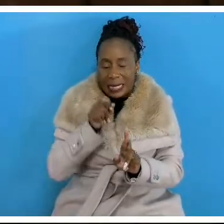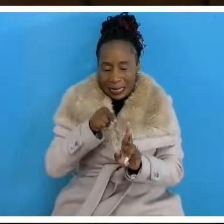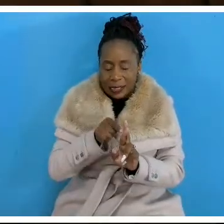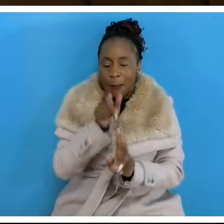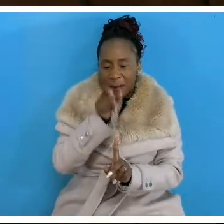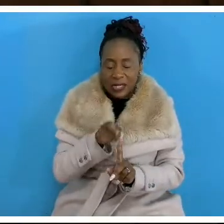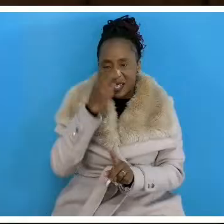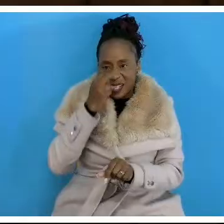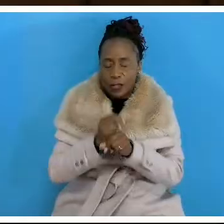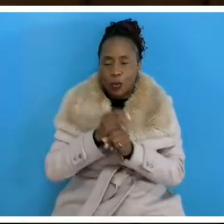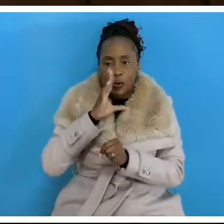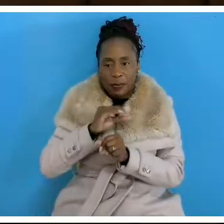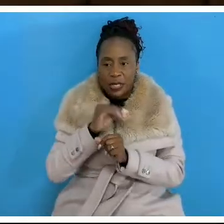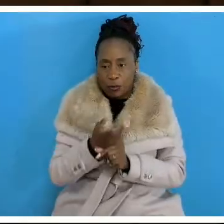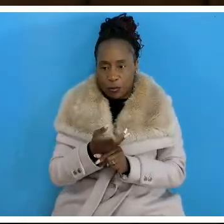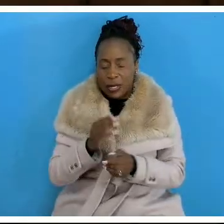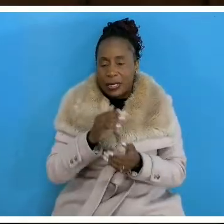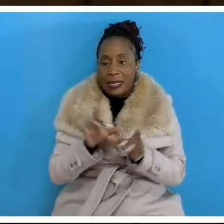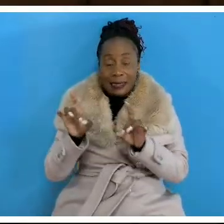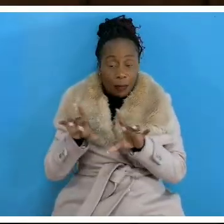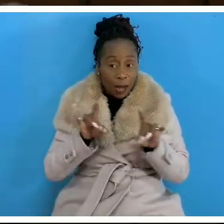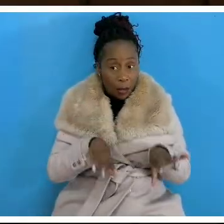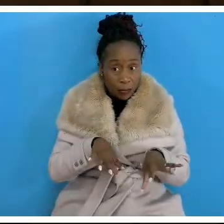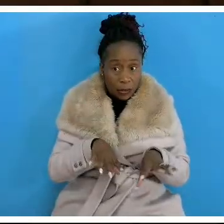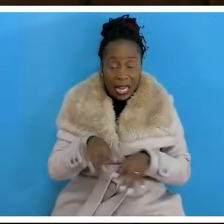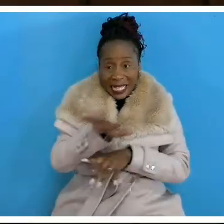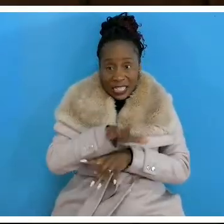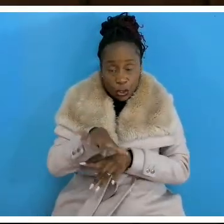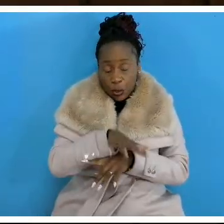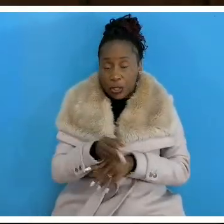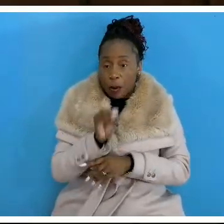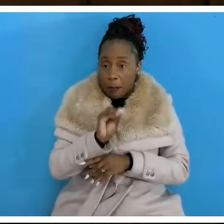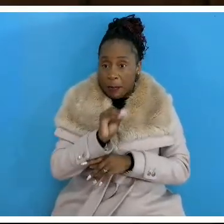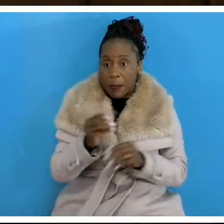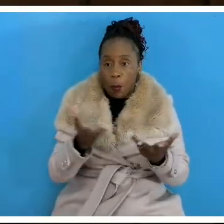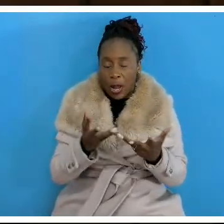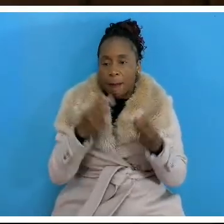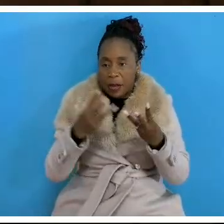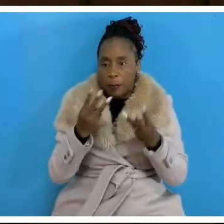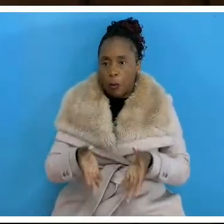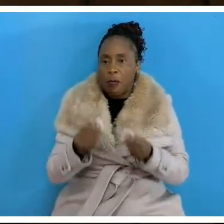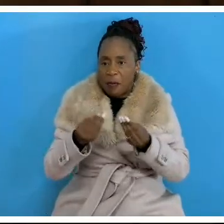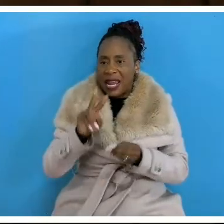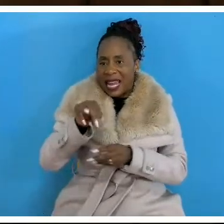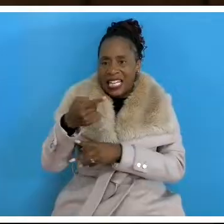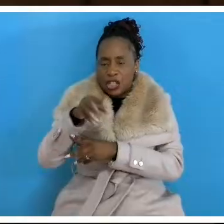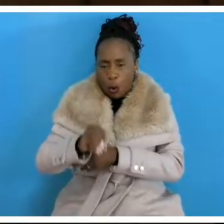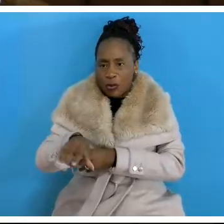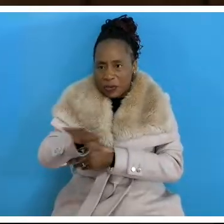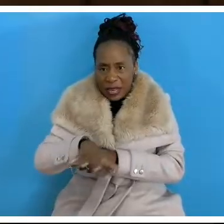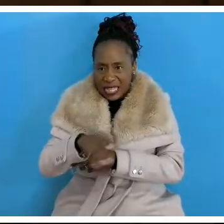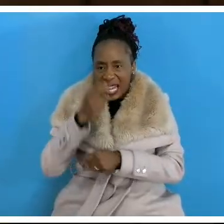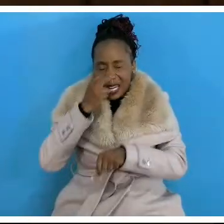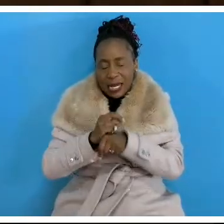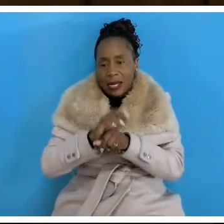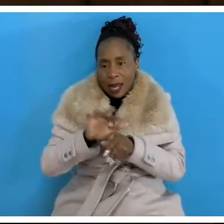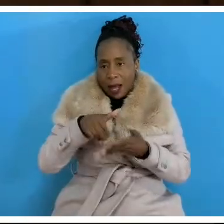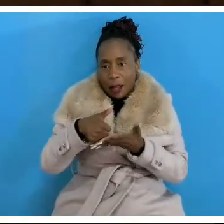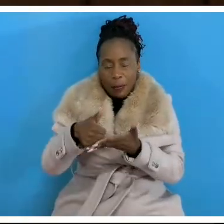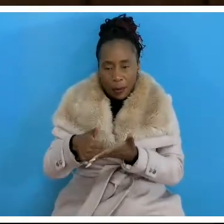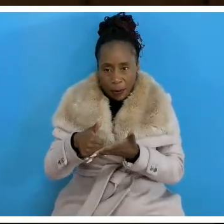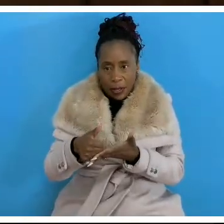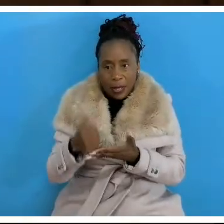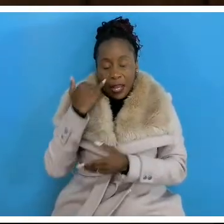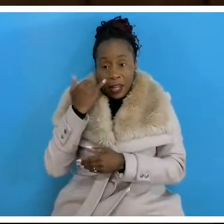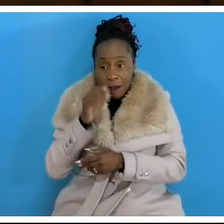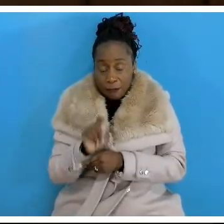you need to speak to. And sometimes the situations where we get people in the NGO spaces as well that need assistance. If you